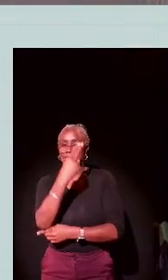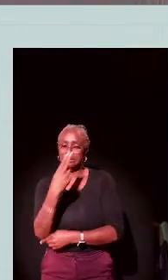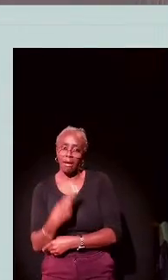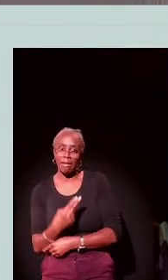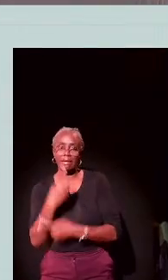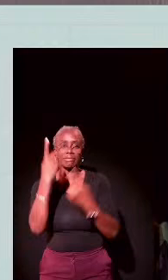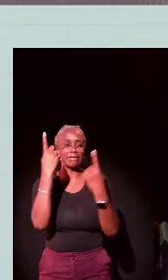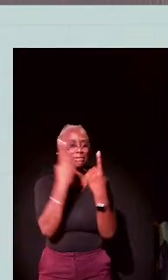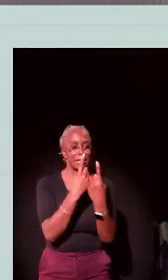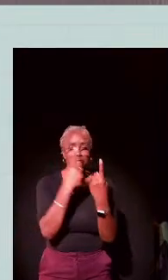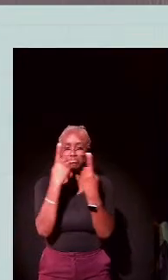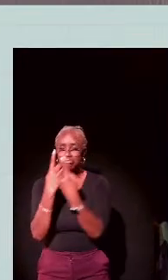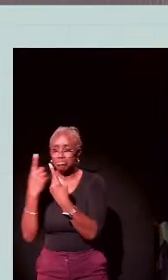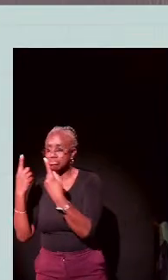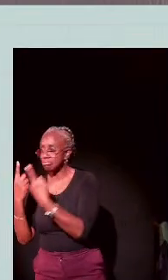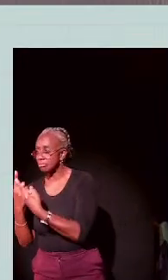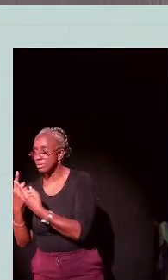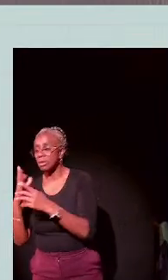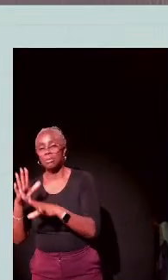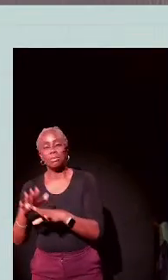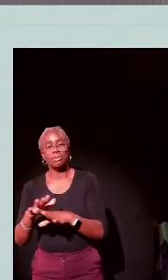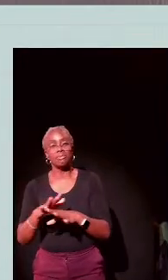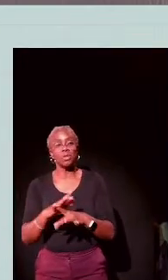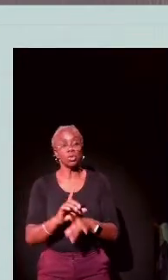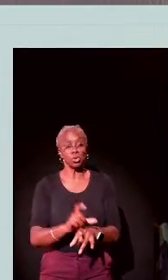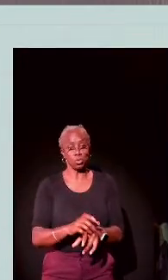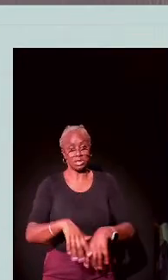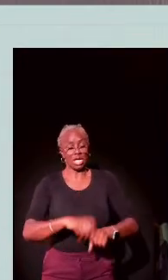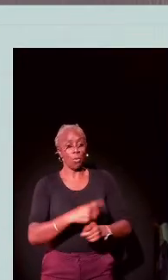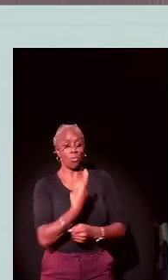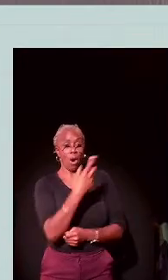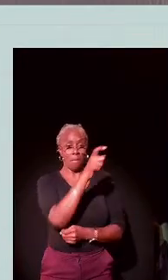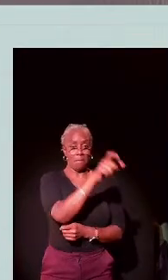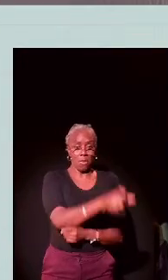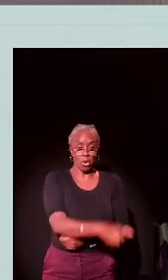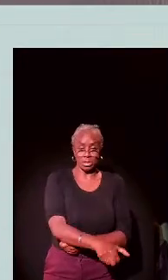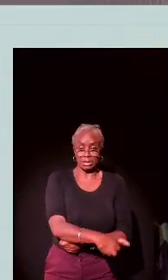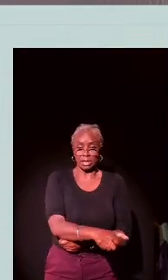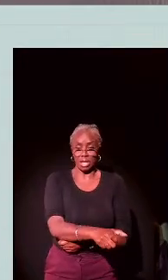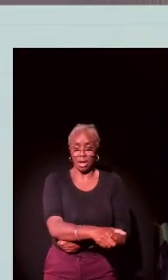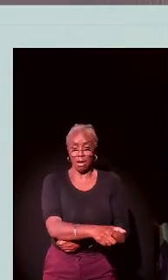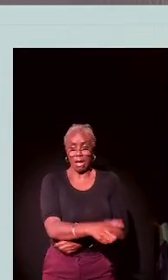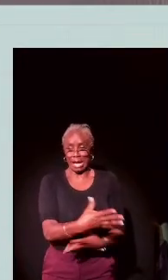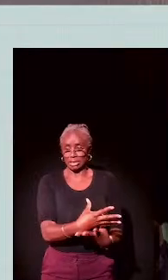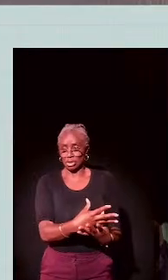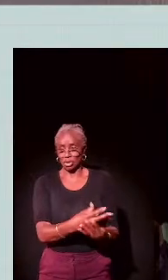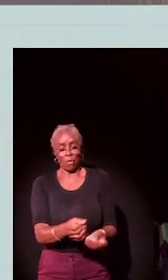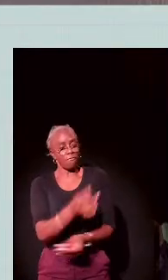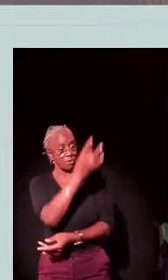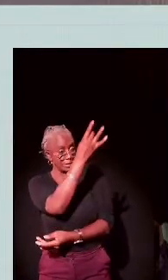where if you really start with one person and try to solve a problem for a single person,